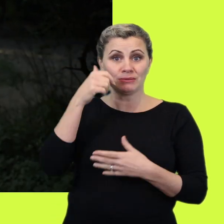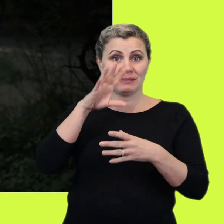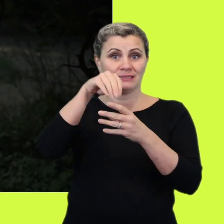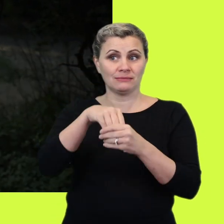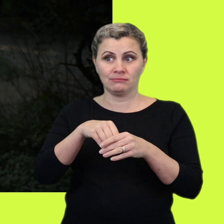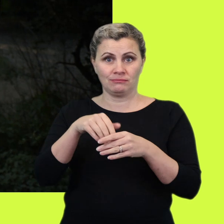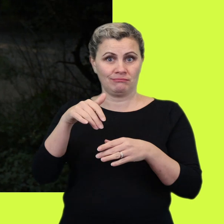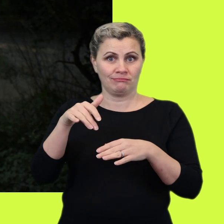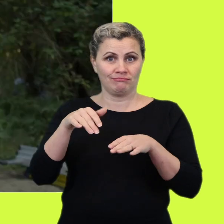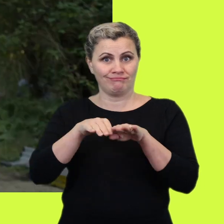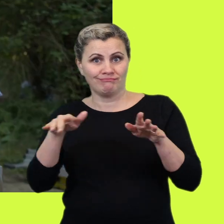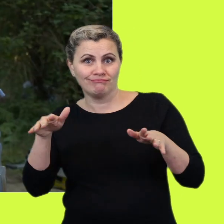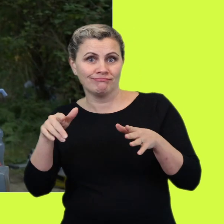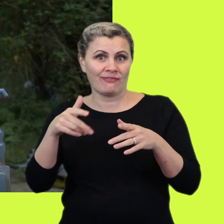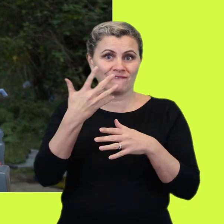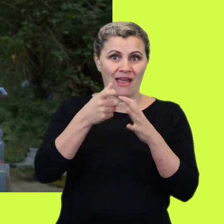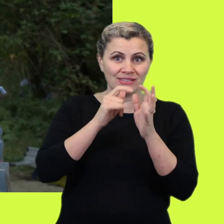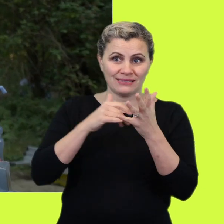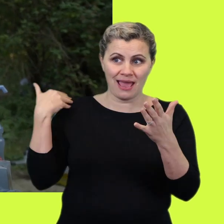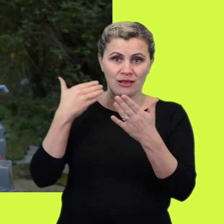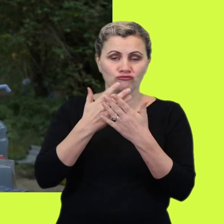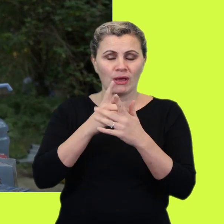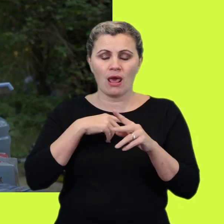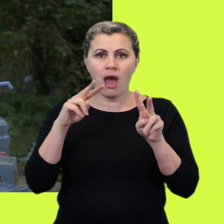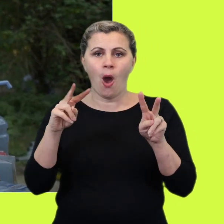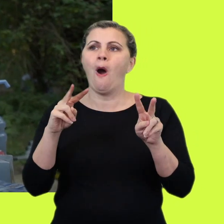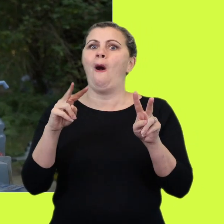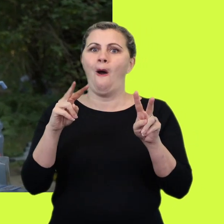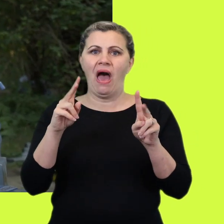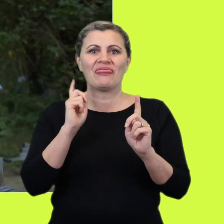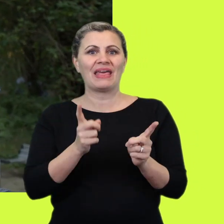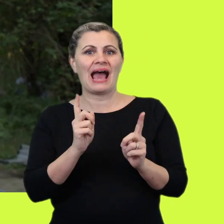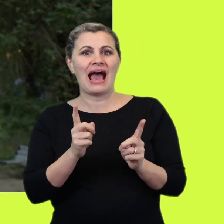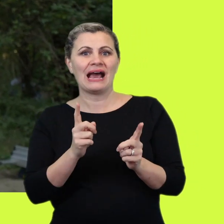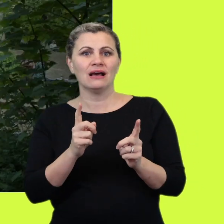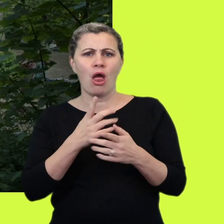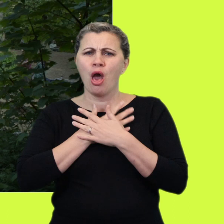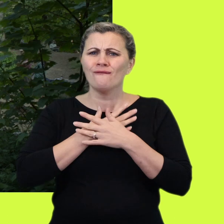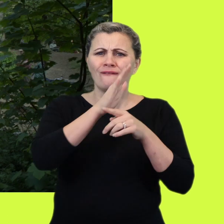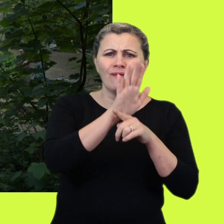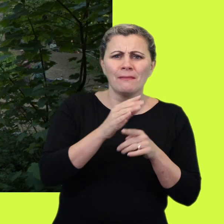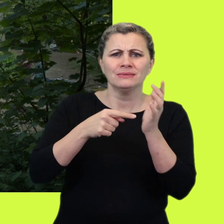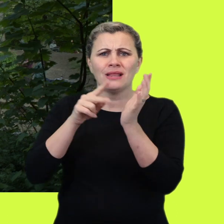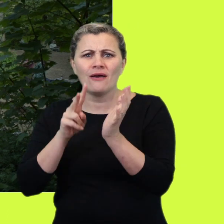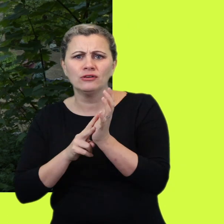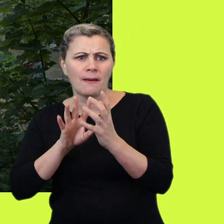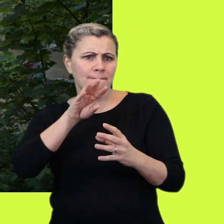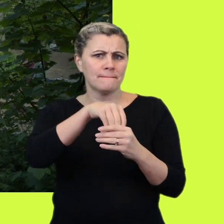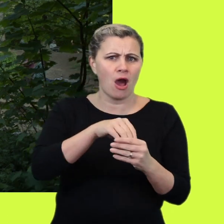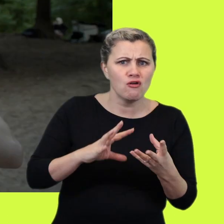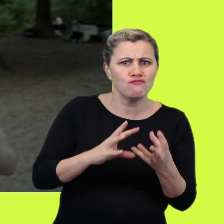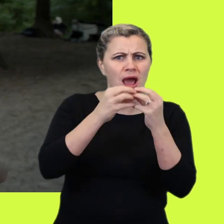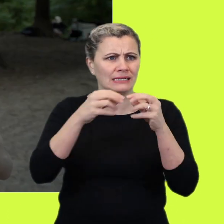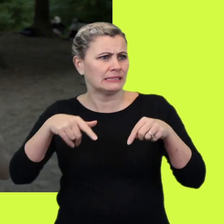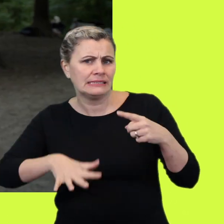Mae'r profiad o fod ar set yn 5 diwrnod dwytha di bod yn agoriad llygad go iawn. Dwi'n caru ffilmiau a